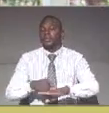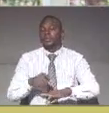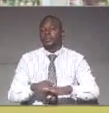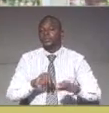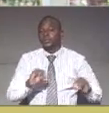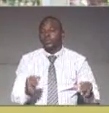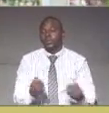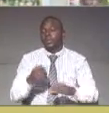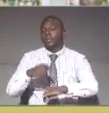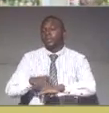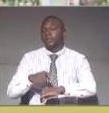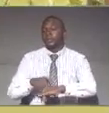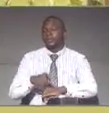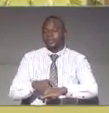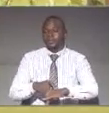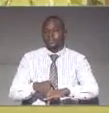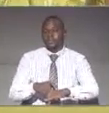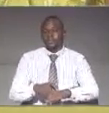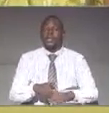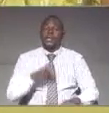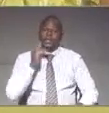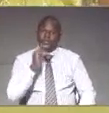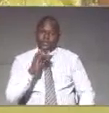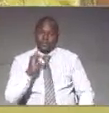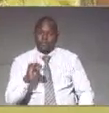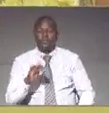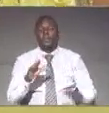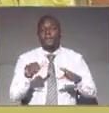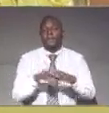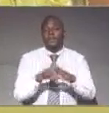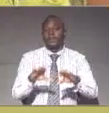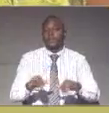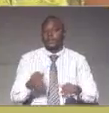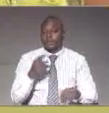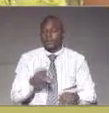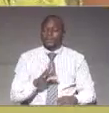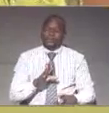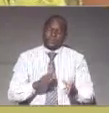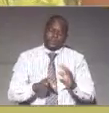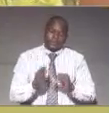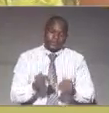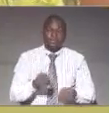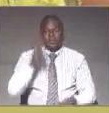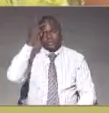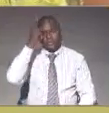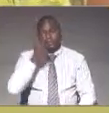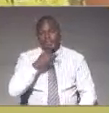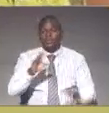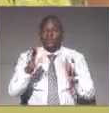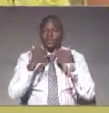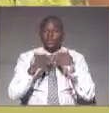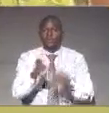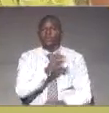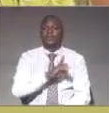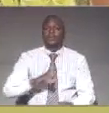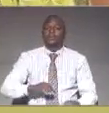difficult time of grief. The Speaker of Parliament, Rebecca Kadaga, consoled the grieving parents to thank God for the time